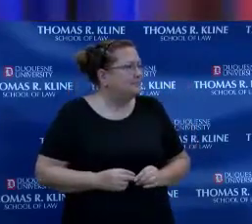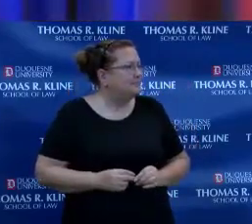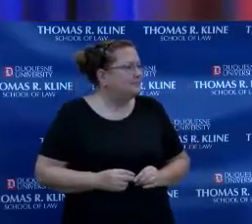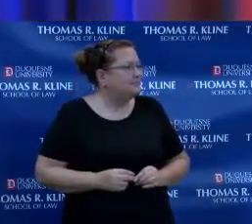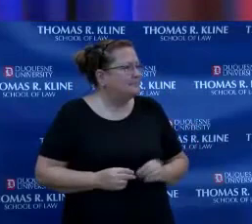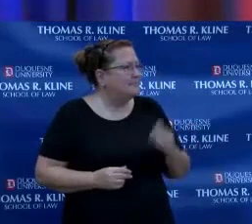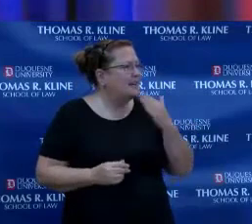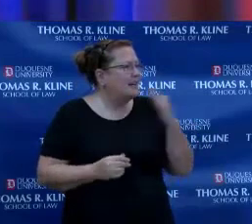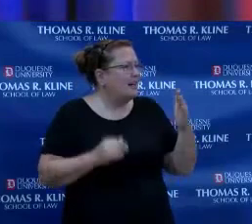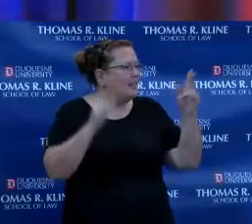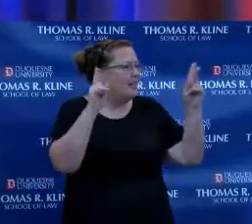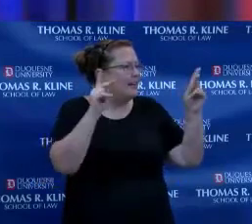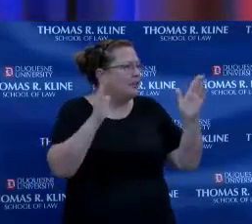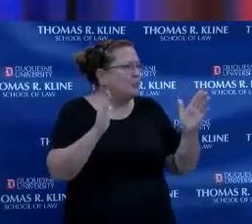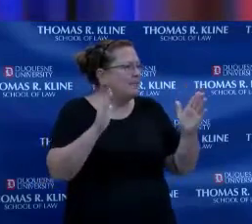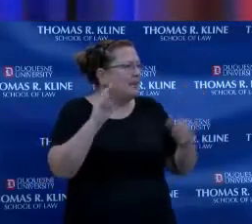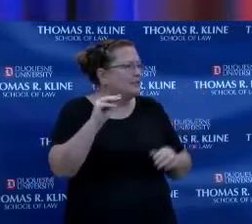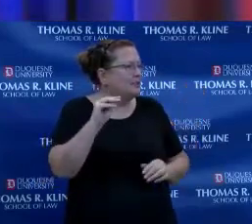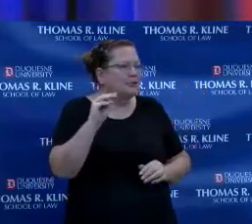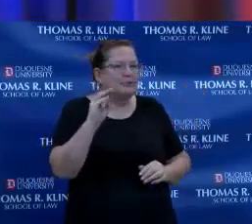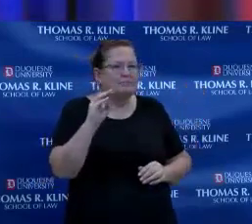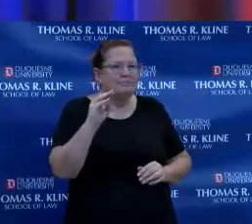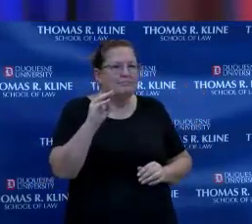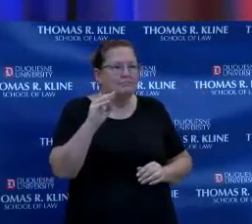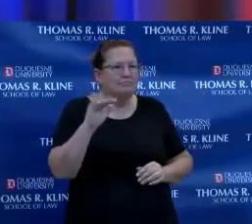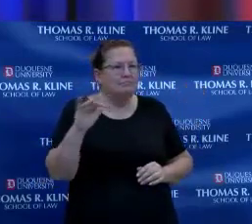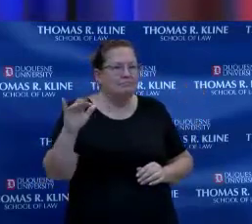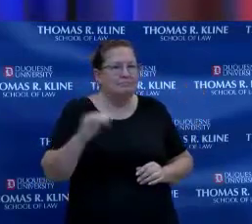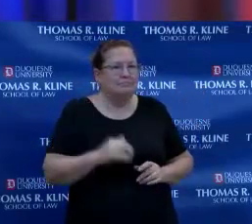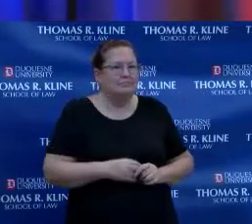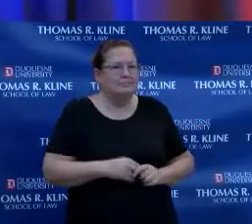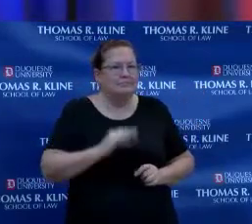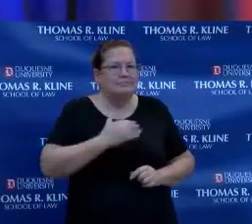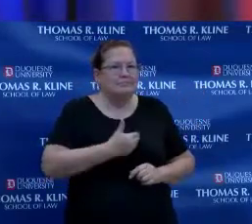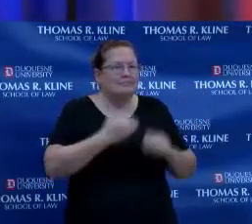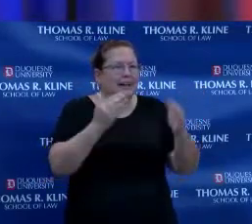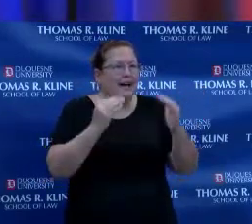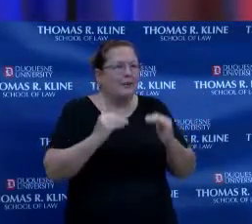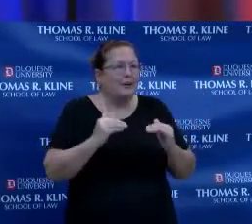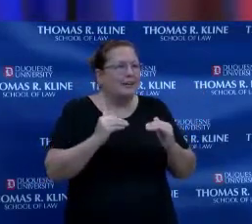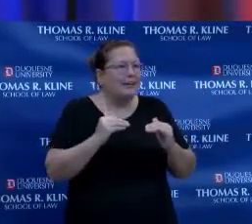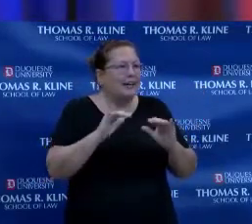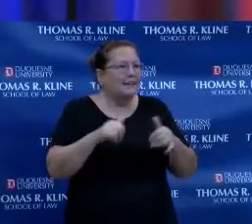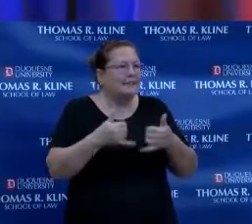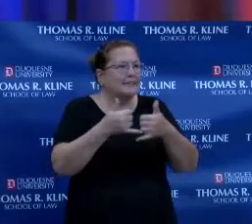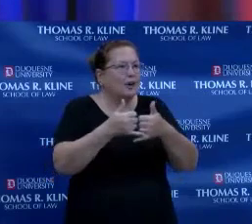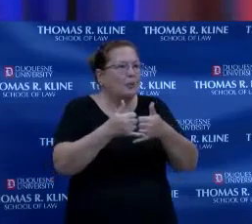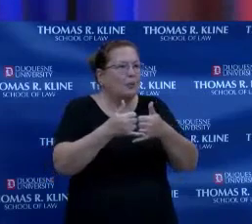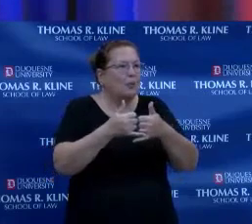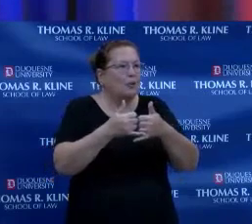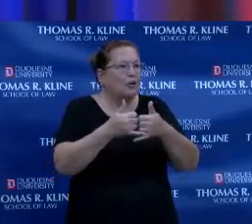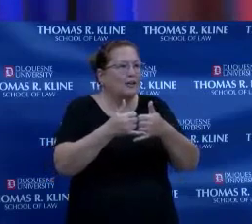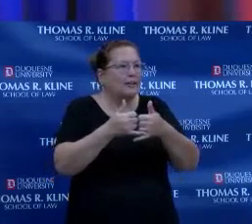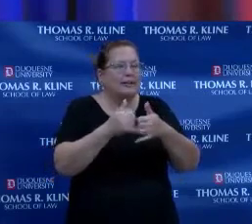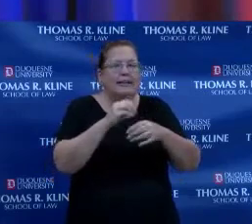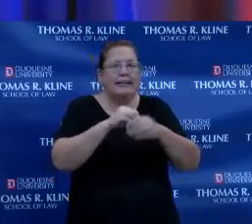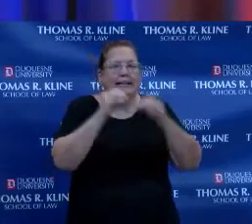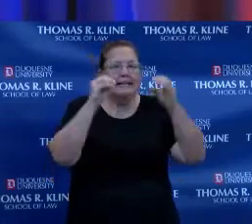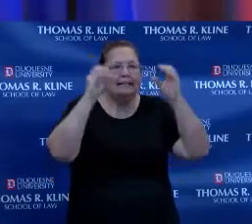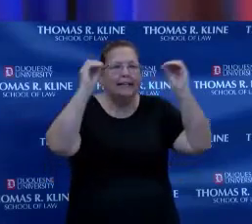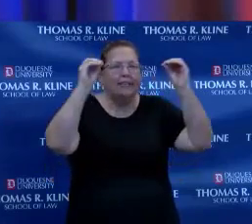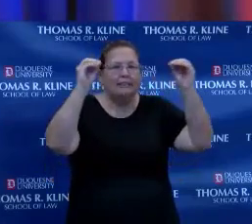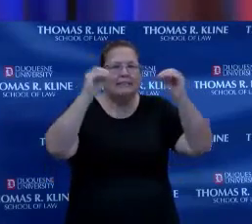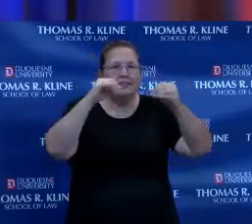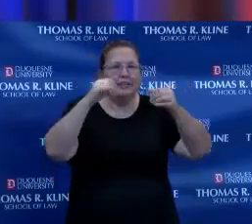Thank you, Professor Moriarty. Our next award is the Thomas R. Kline Innovation in Teaching Award, awarded to